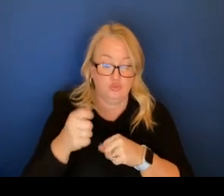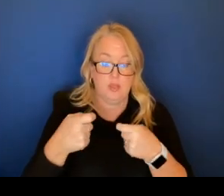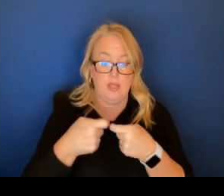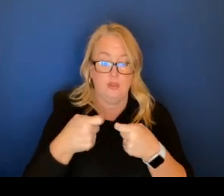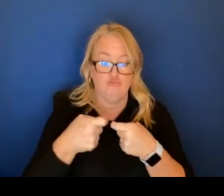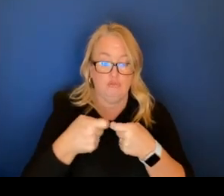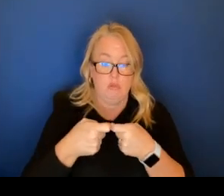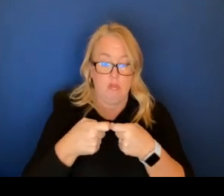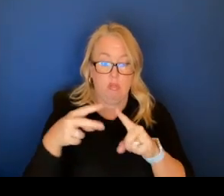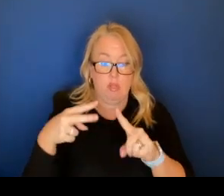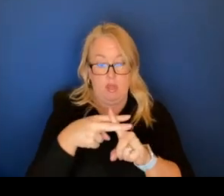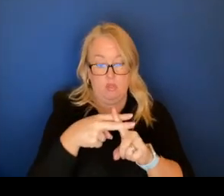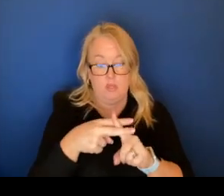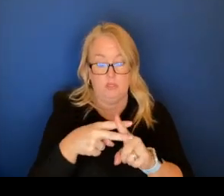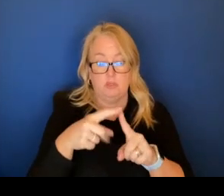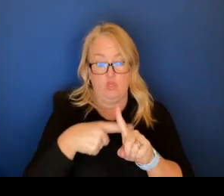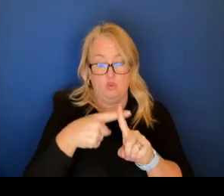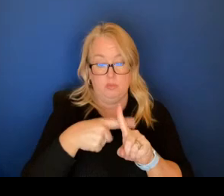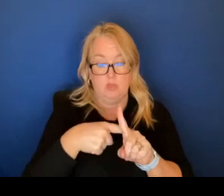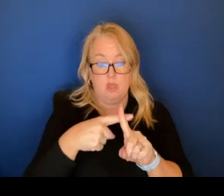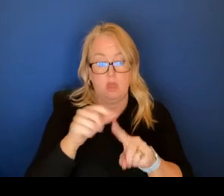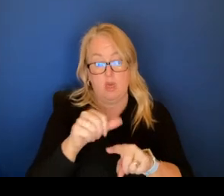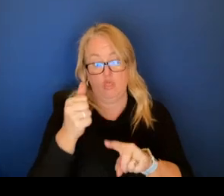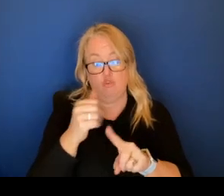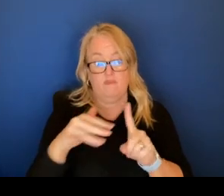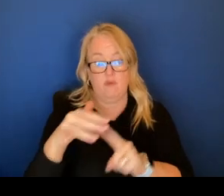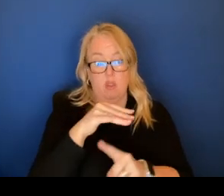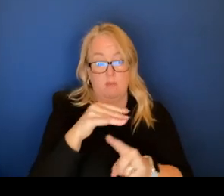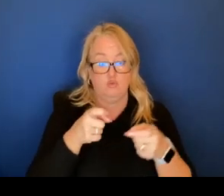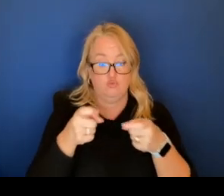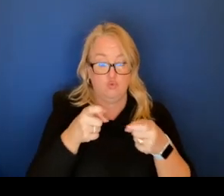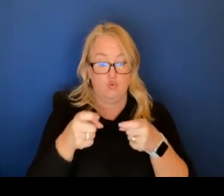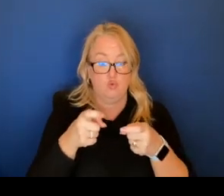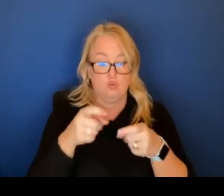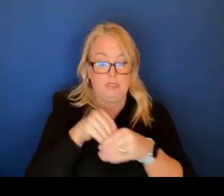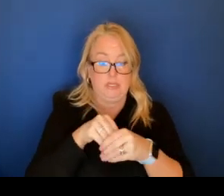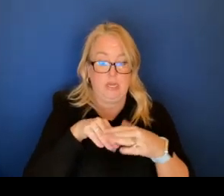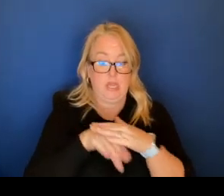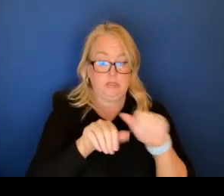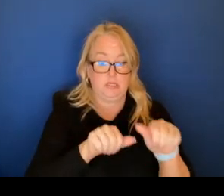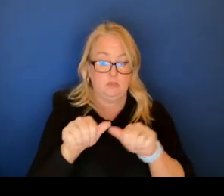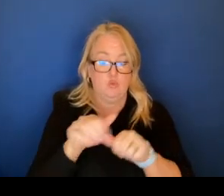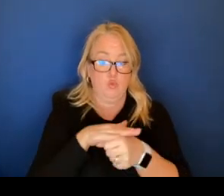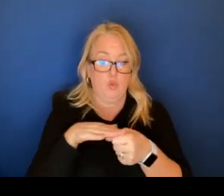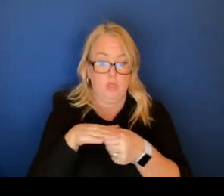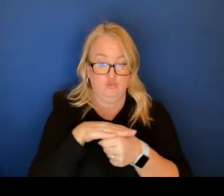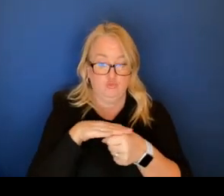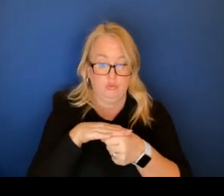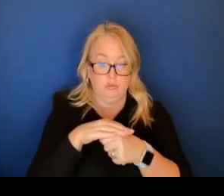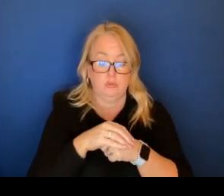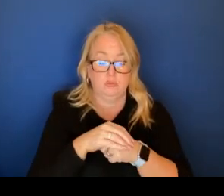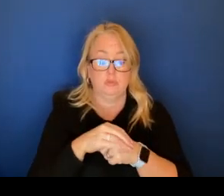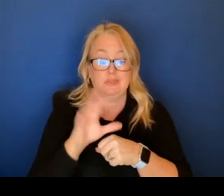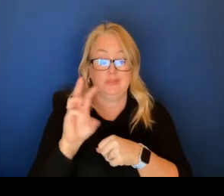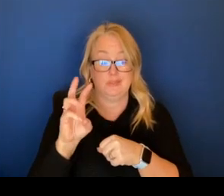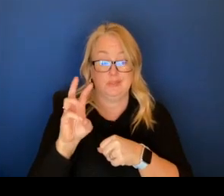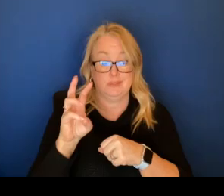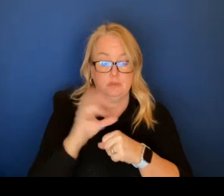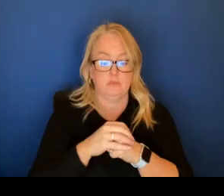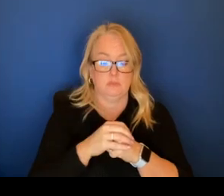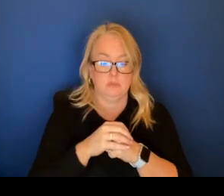electrical outlets, thermostats, and other environmental controls in accessible locations. Requirement